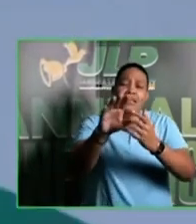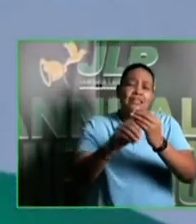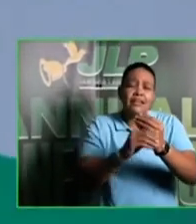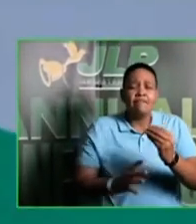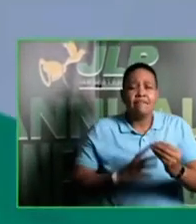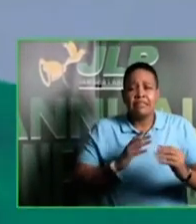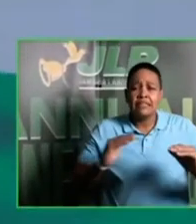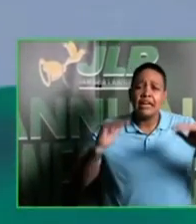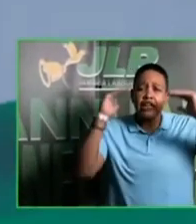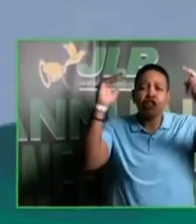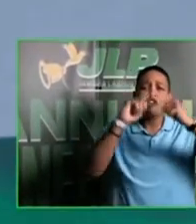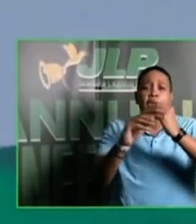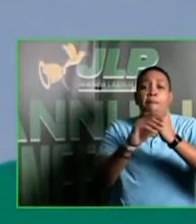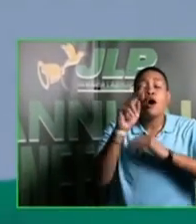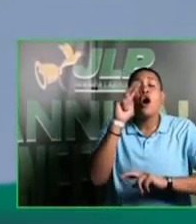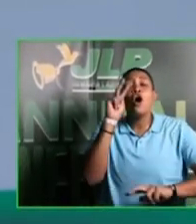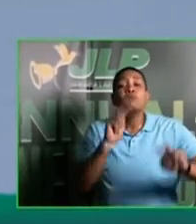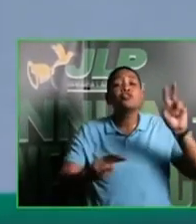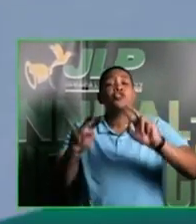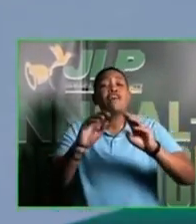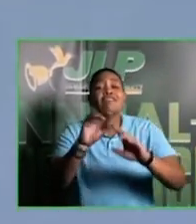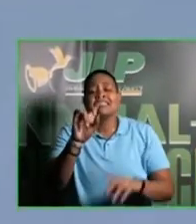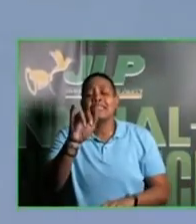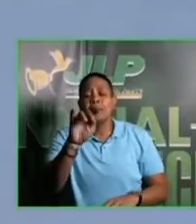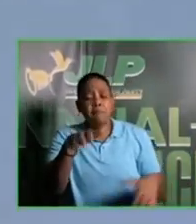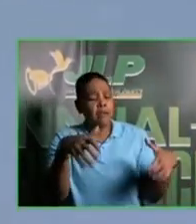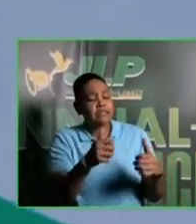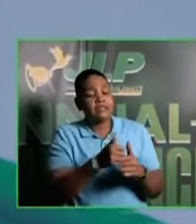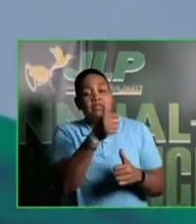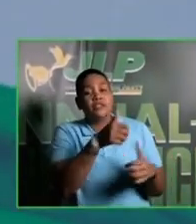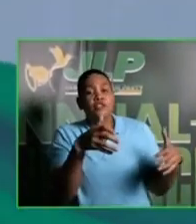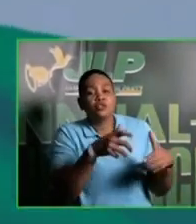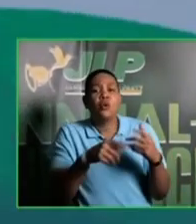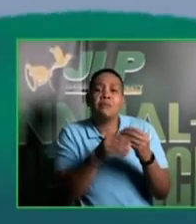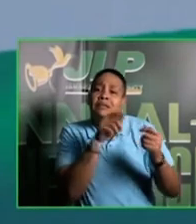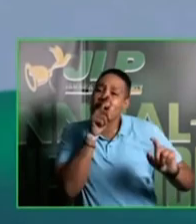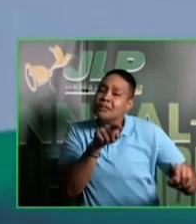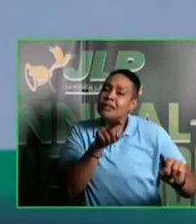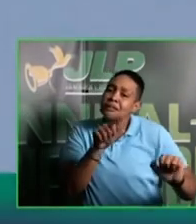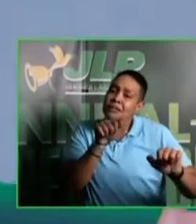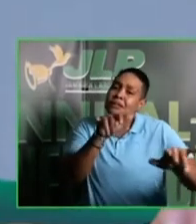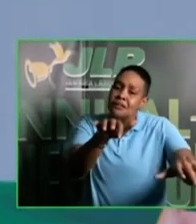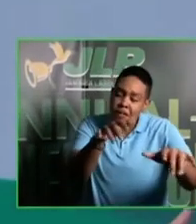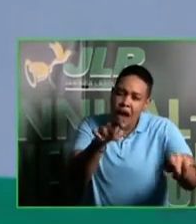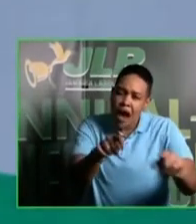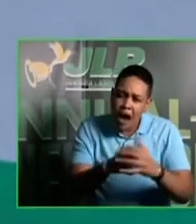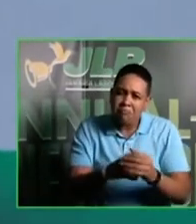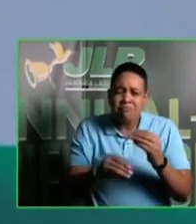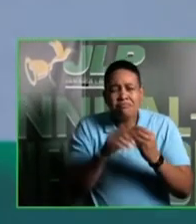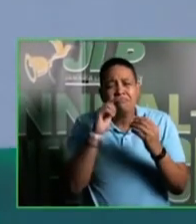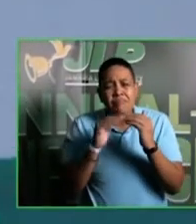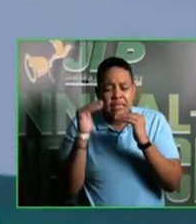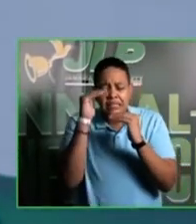dignitaries, and observers in the diplomatic corps in attendance,